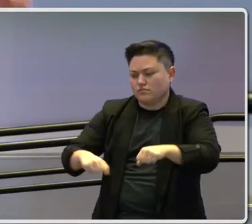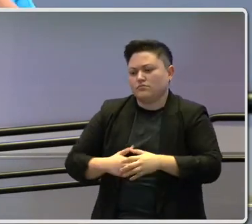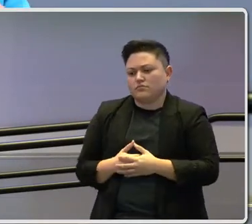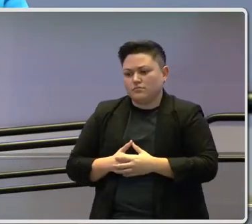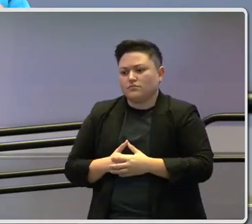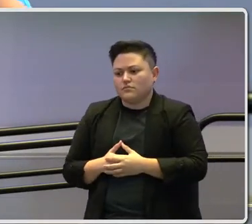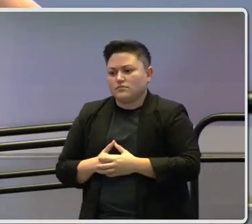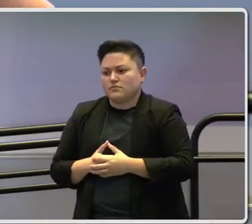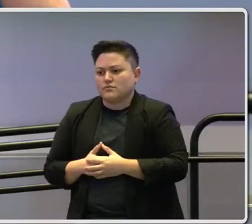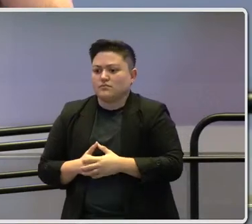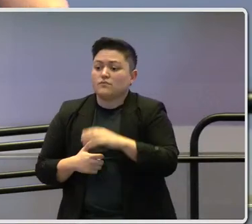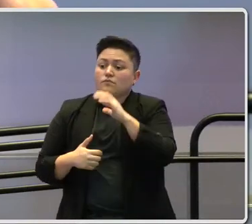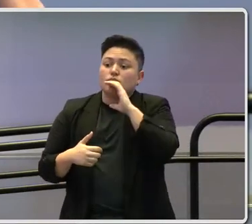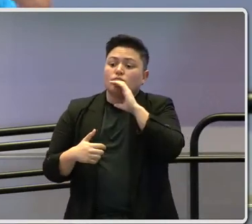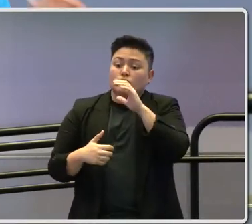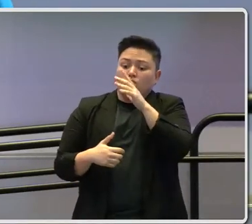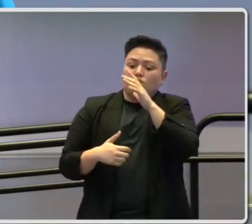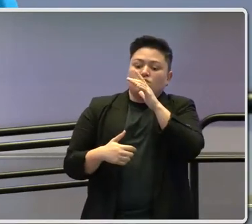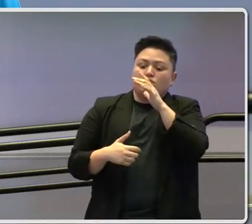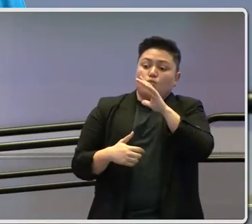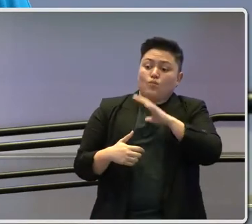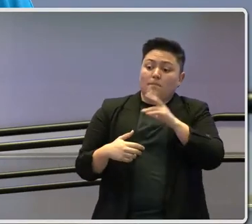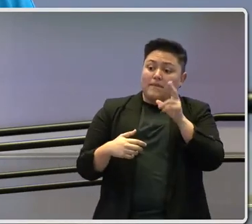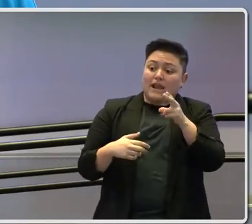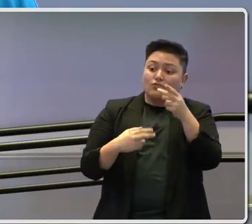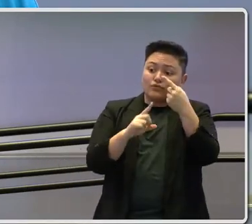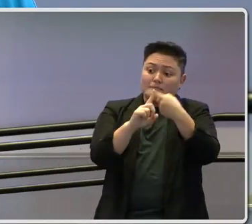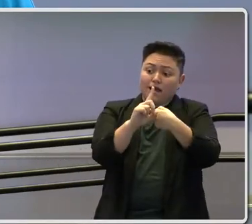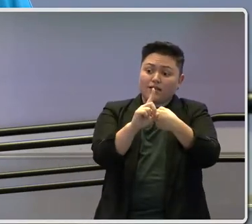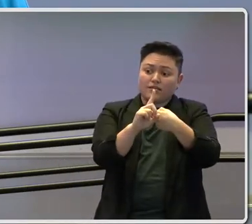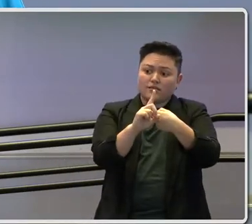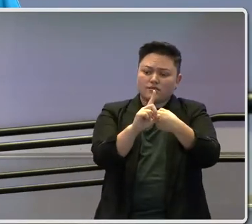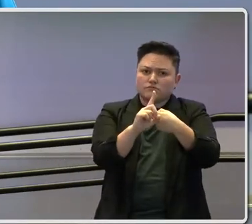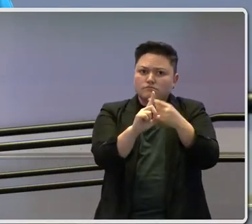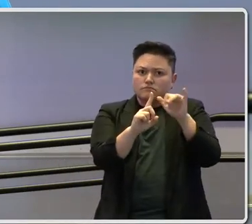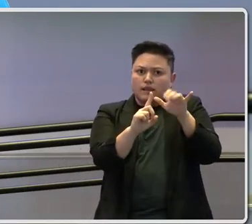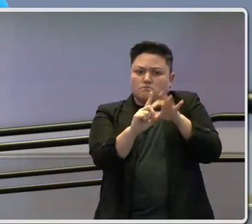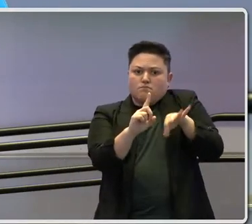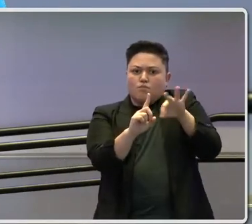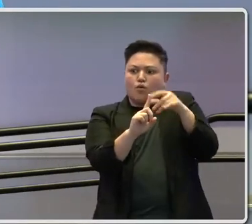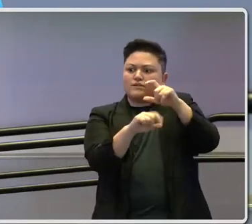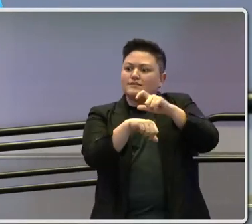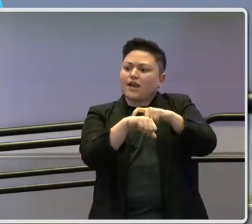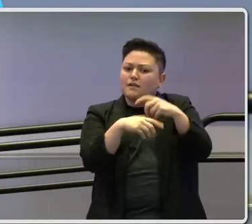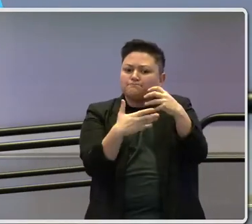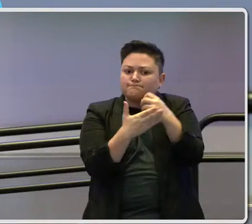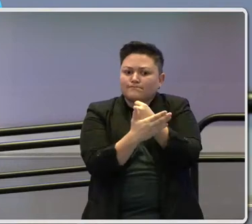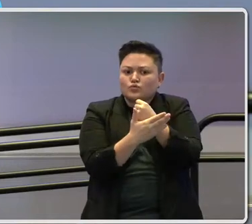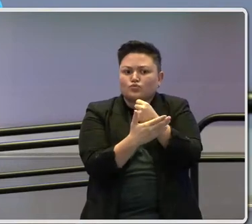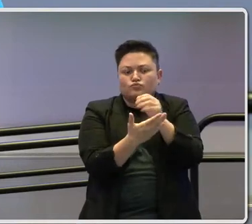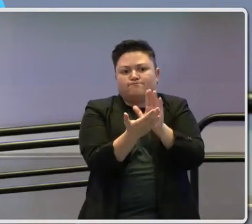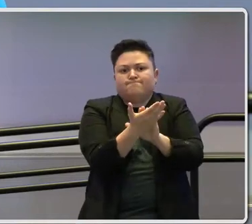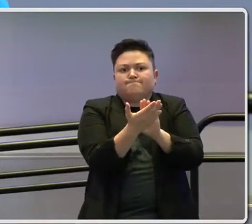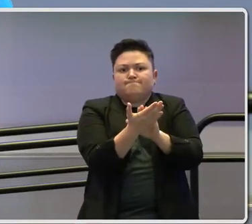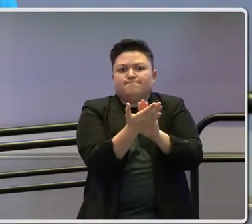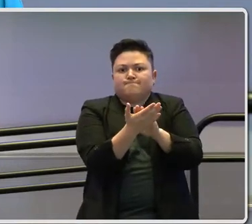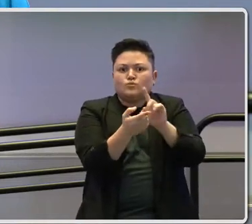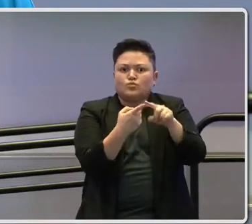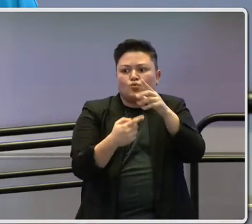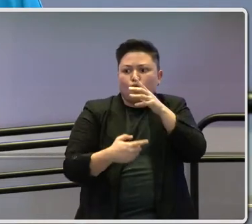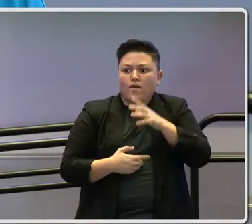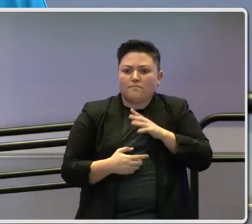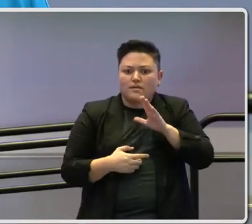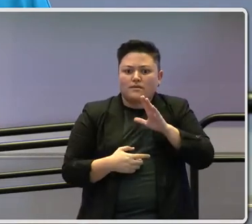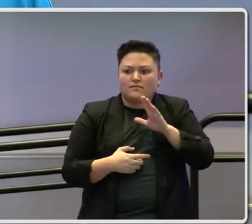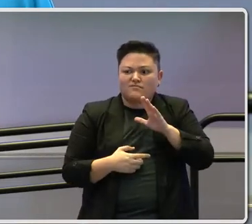Women's History Month is a time to praise the countless contributions and achievements of